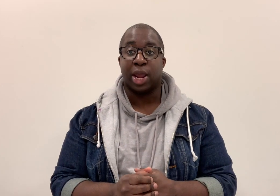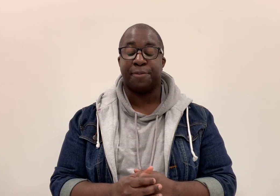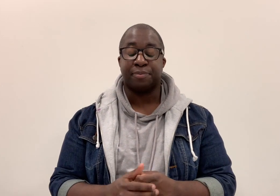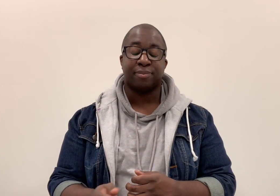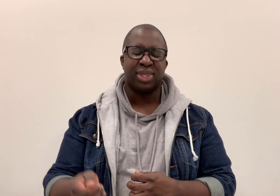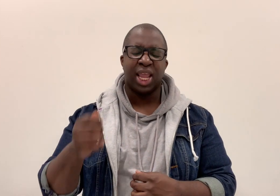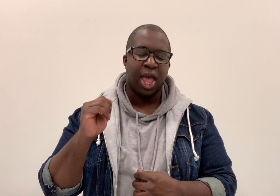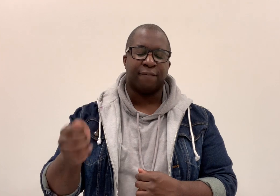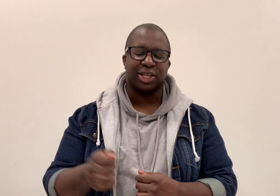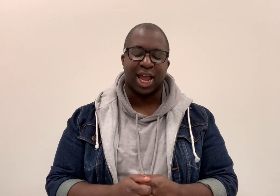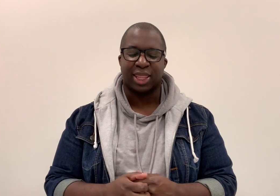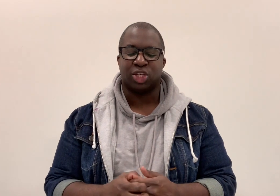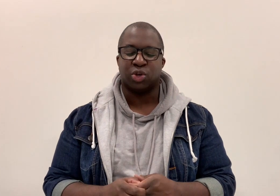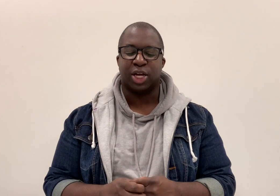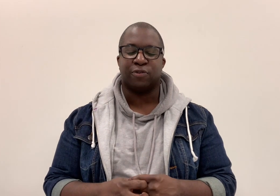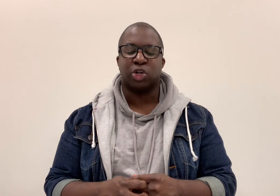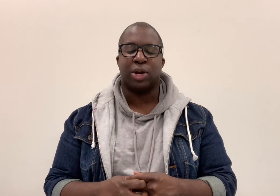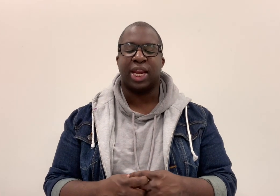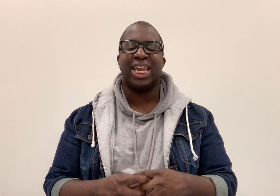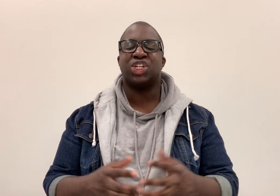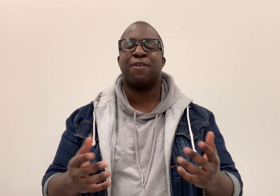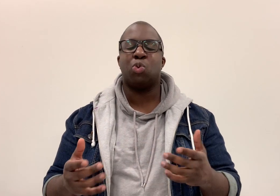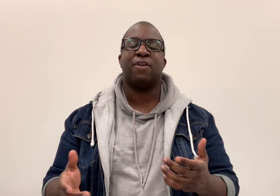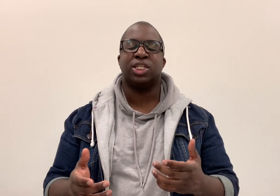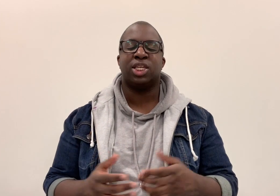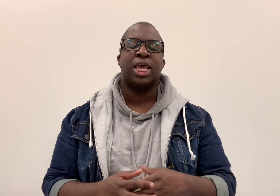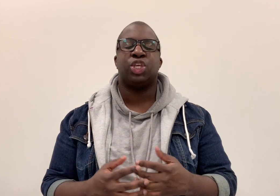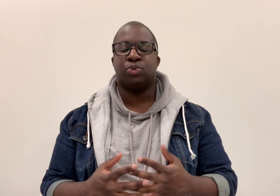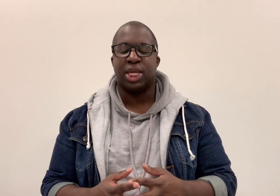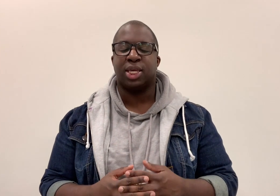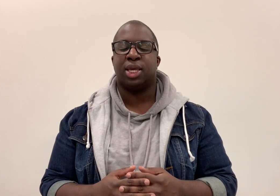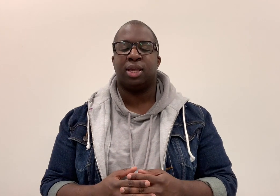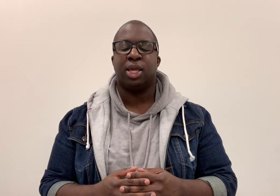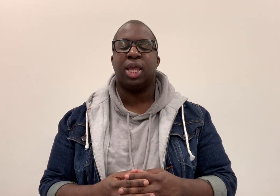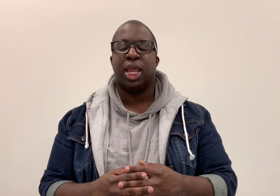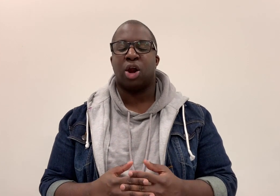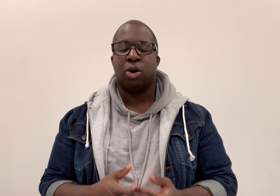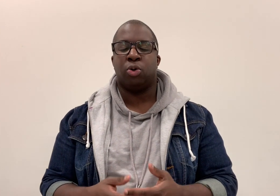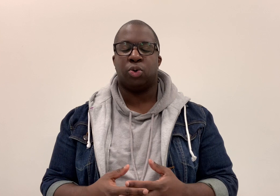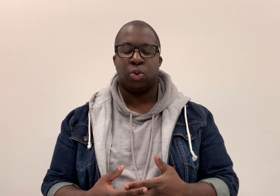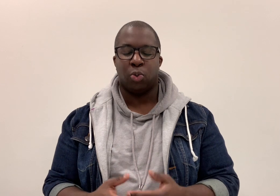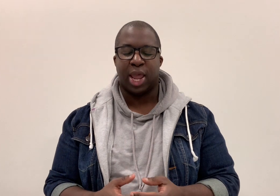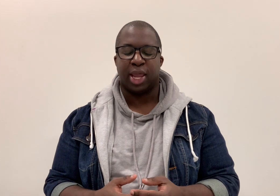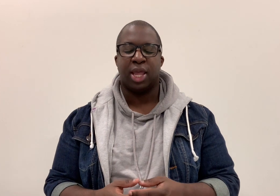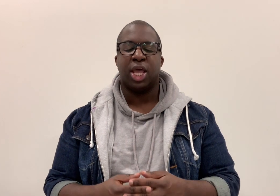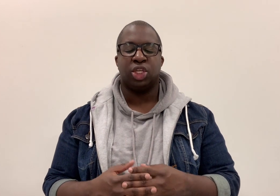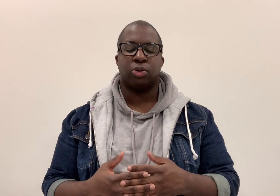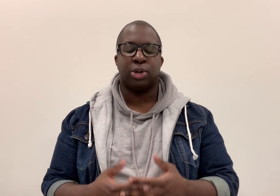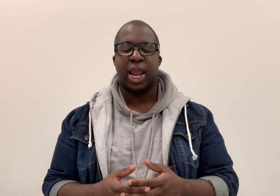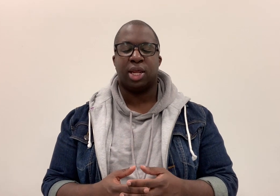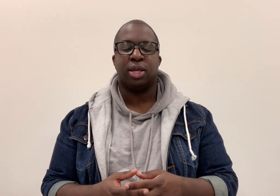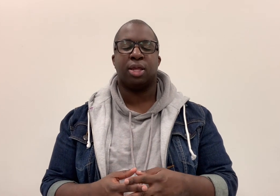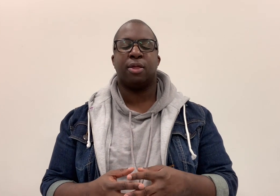let's pray. Father God, thank you so much for creating each and every one of us unique in our own way.